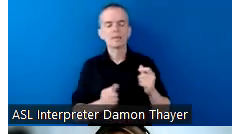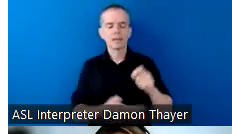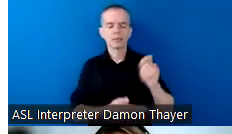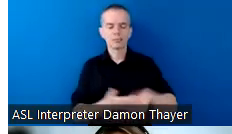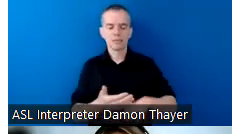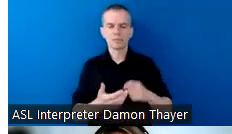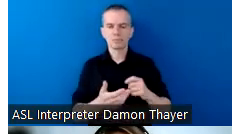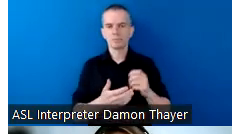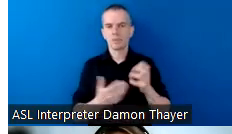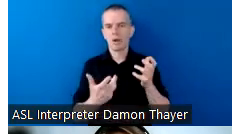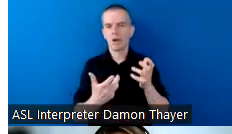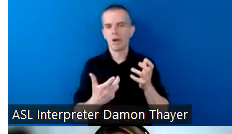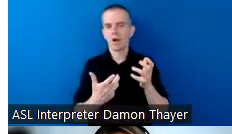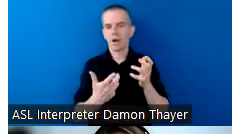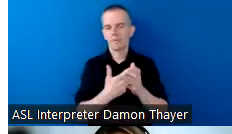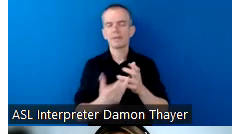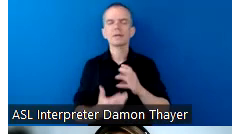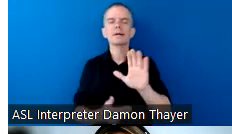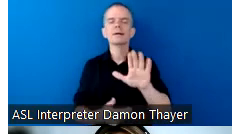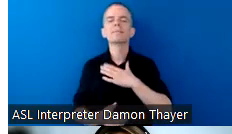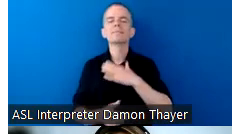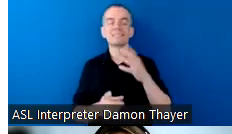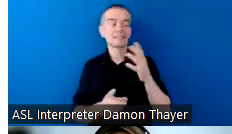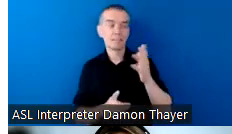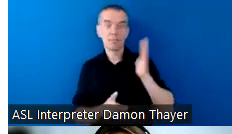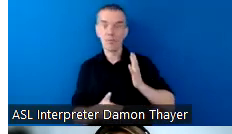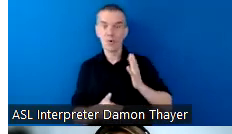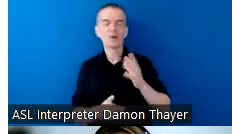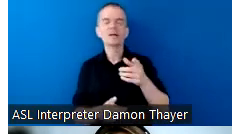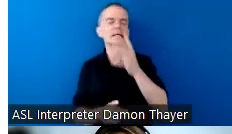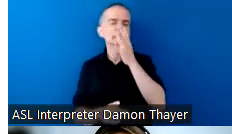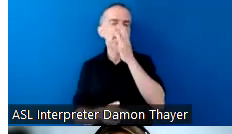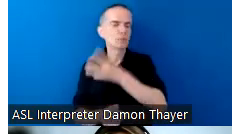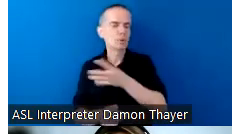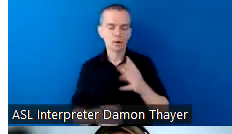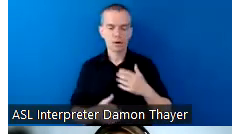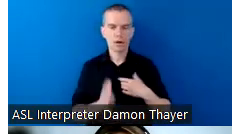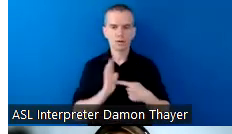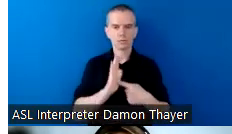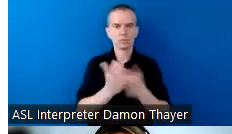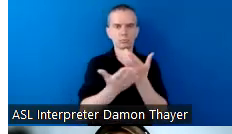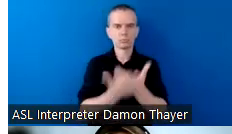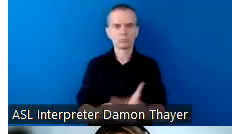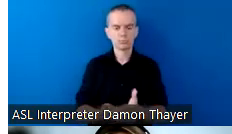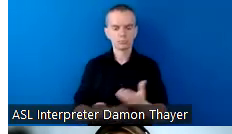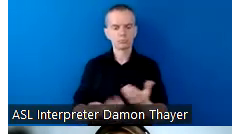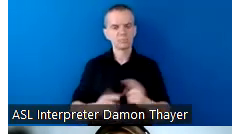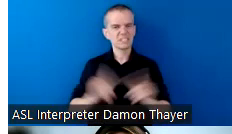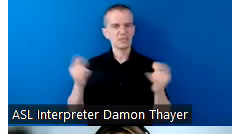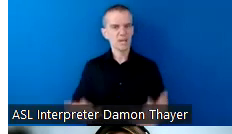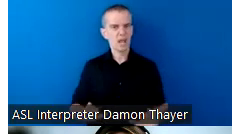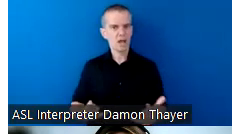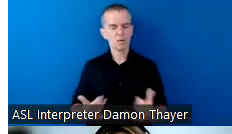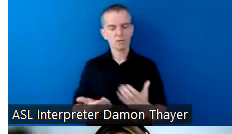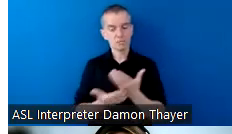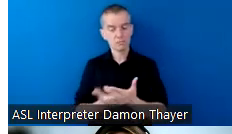housing provider to overlook that history if they can provide verification that shows what has shifted or changed in their lives.